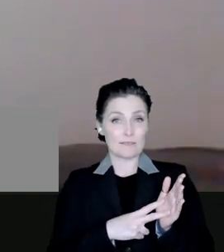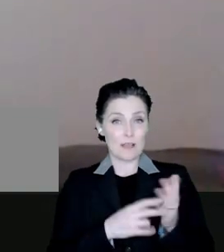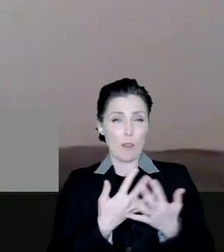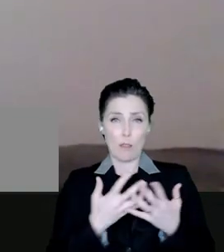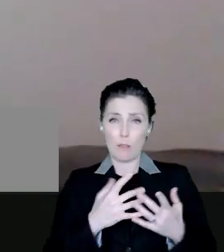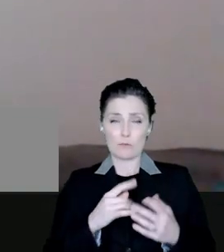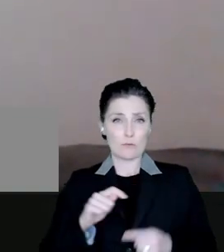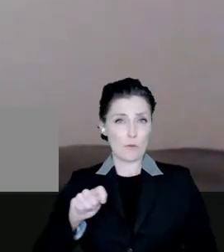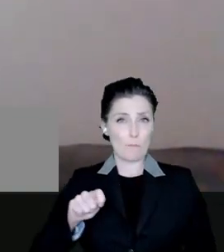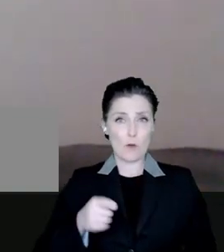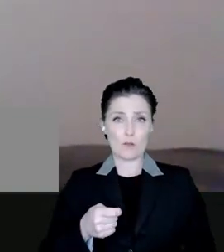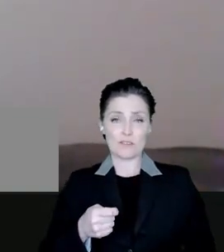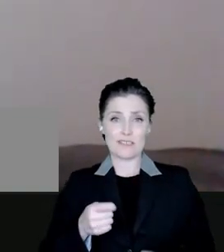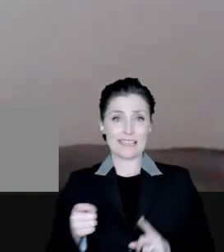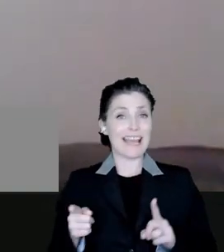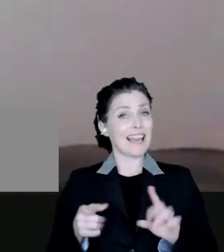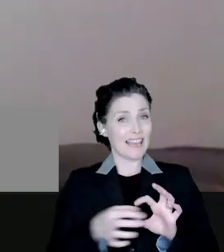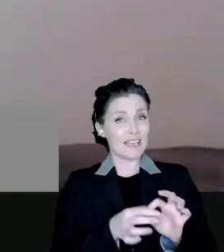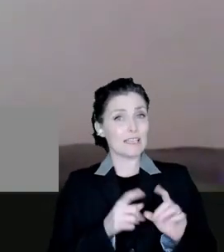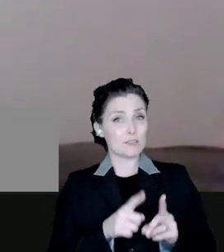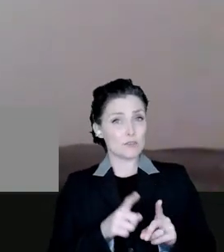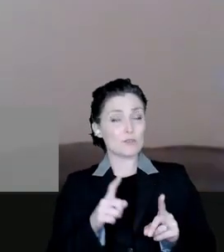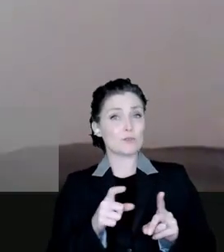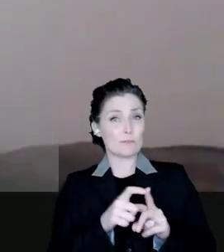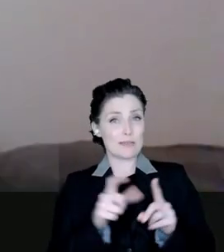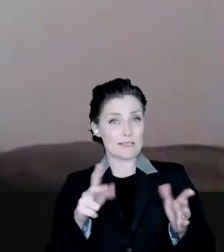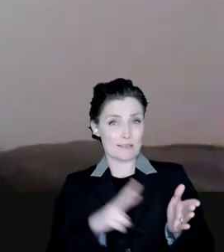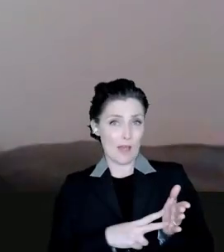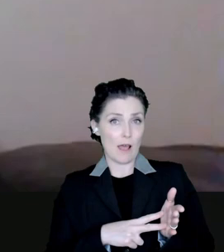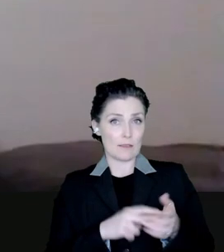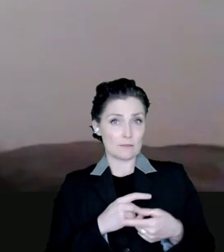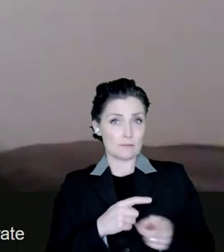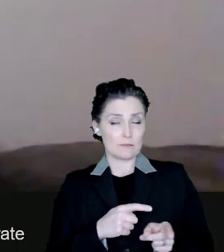related to domestic abuse. I would like to ask